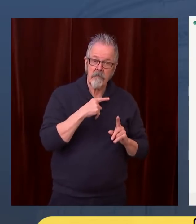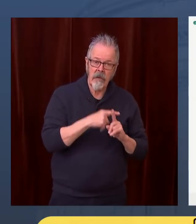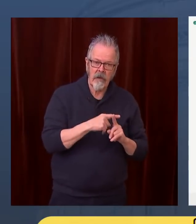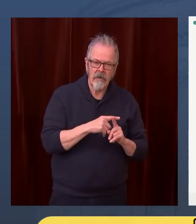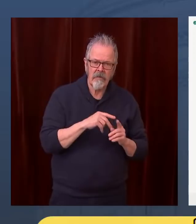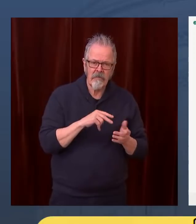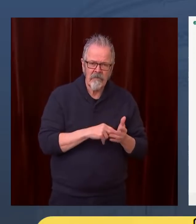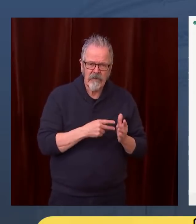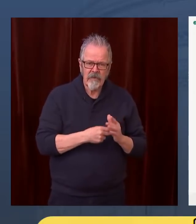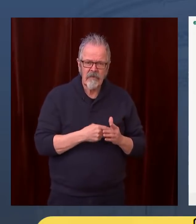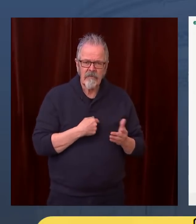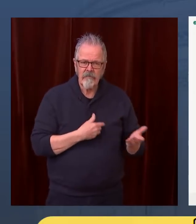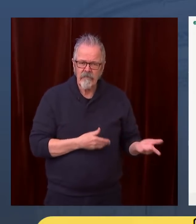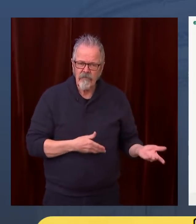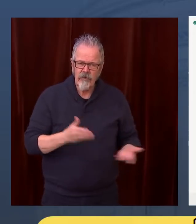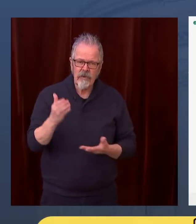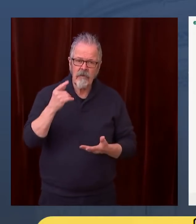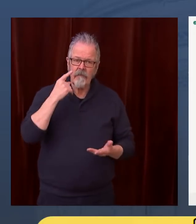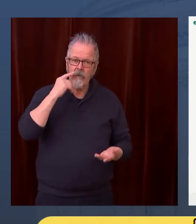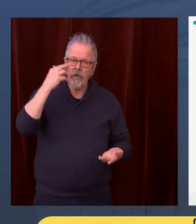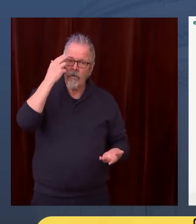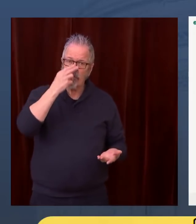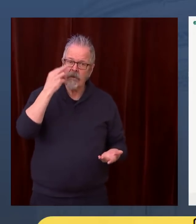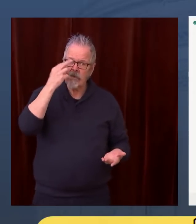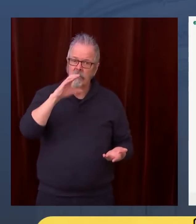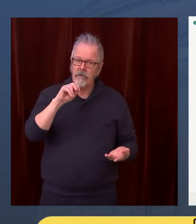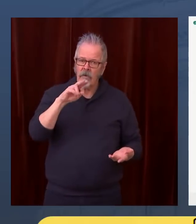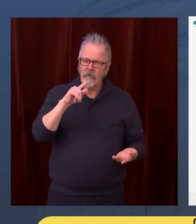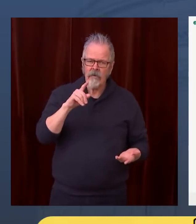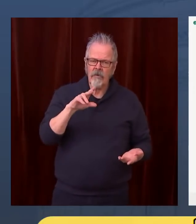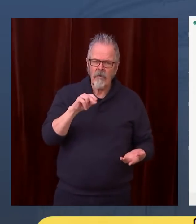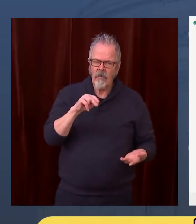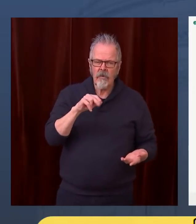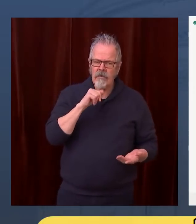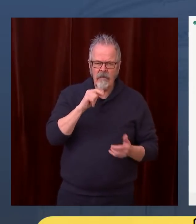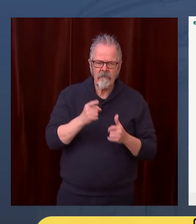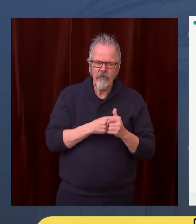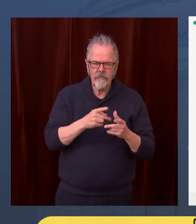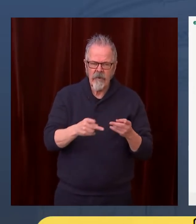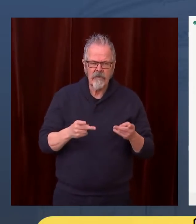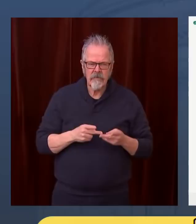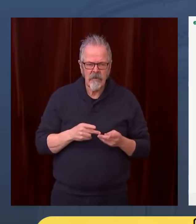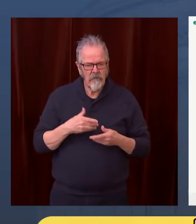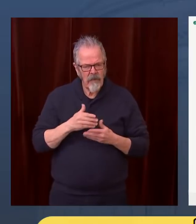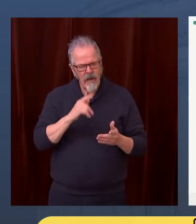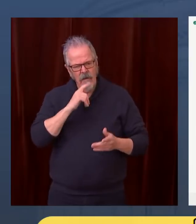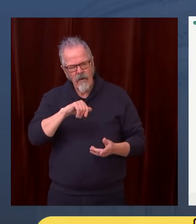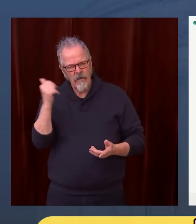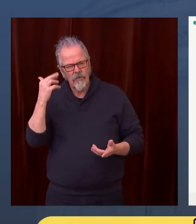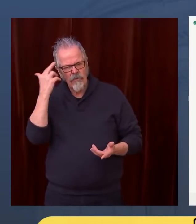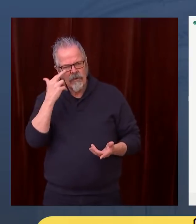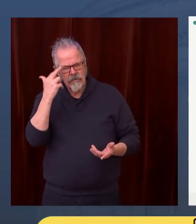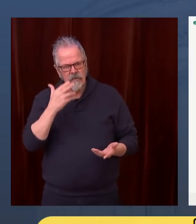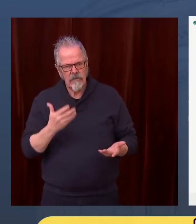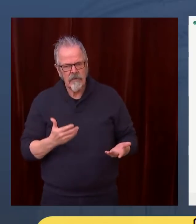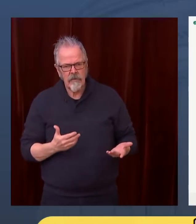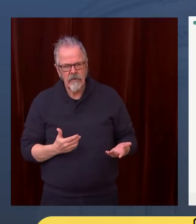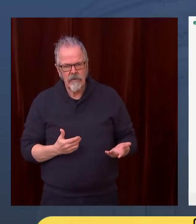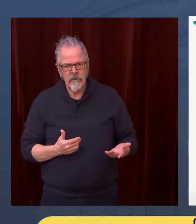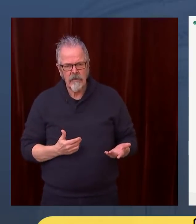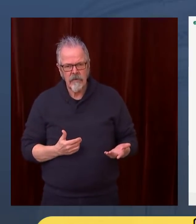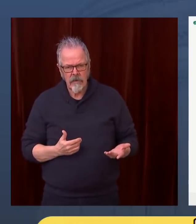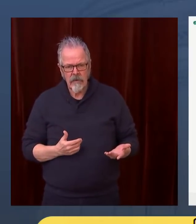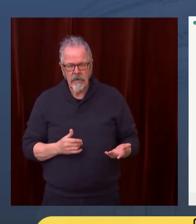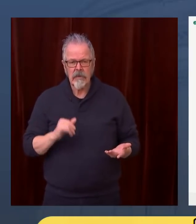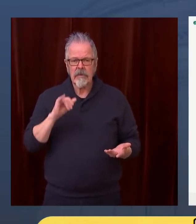for COVID-19. But here's what's really important, Austin, that still, if that person test positive for